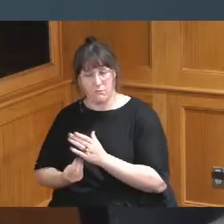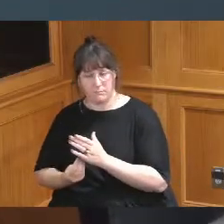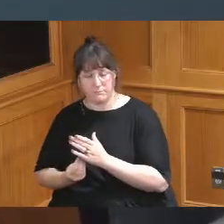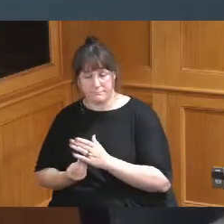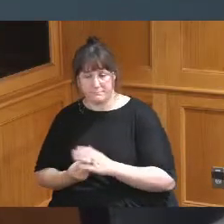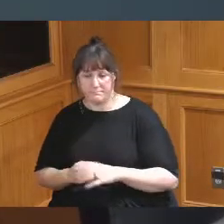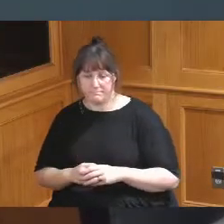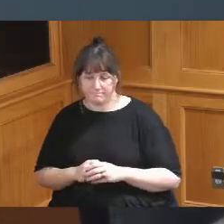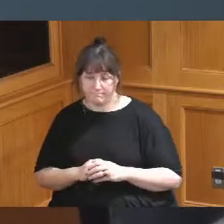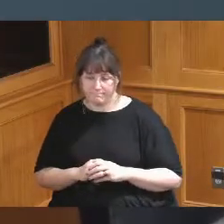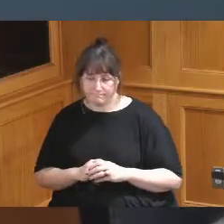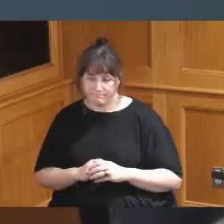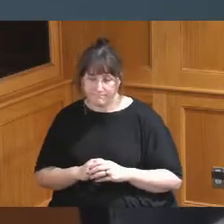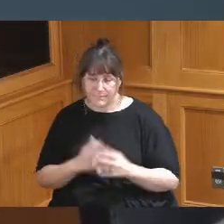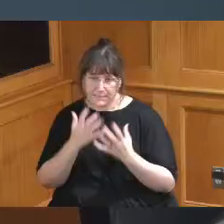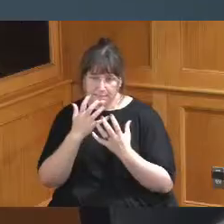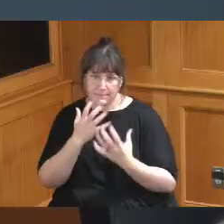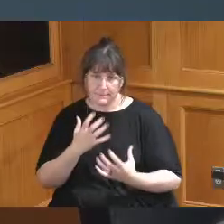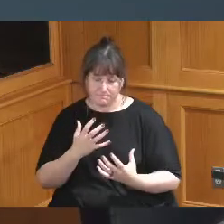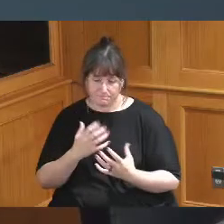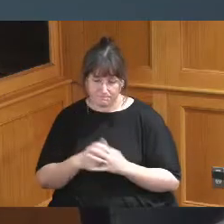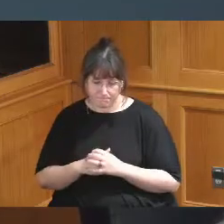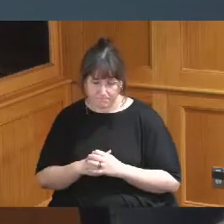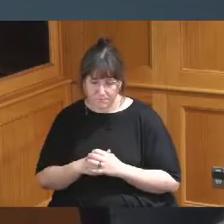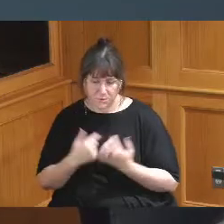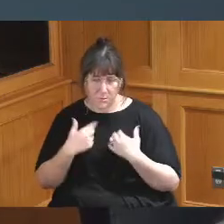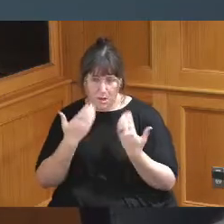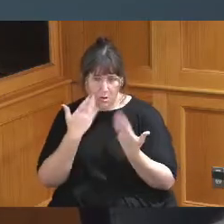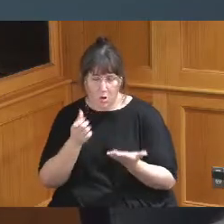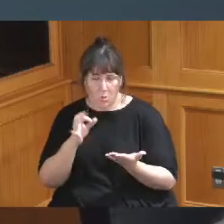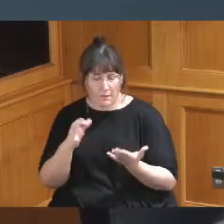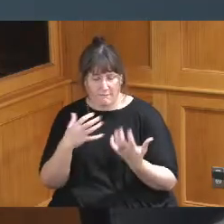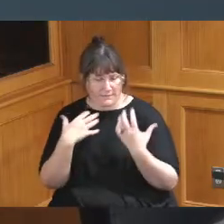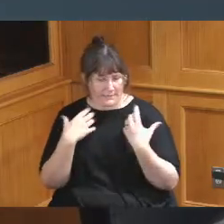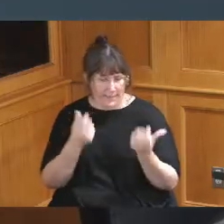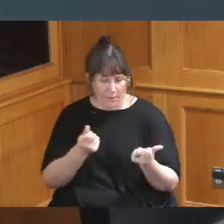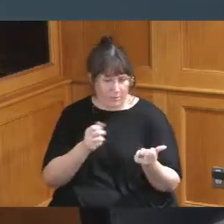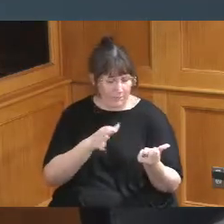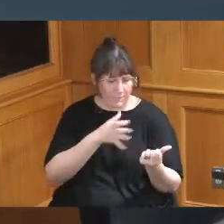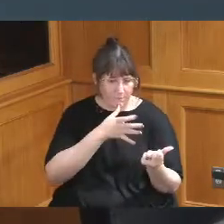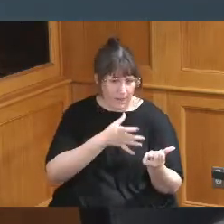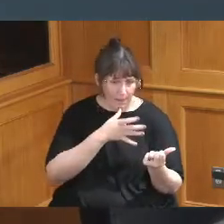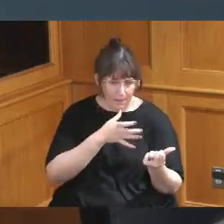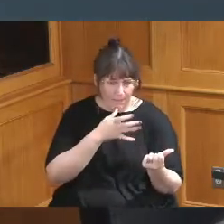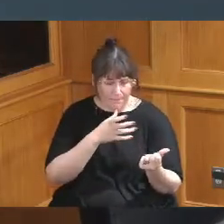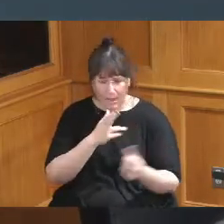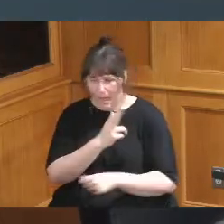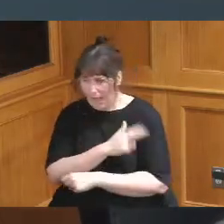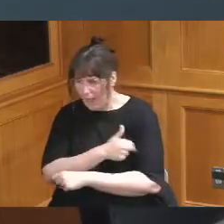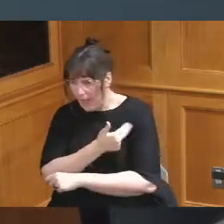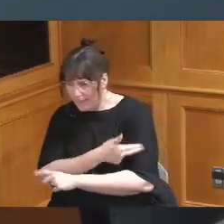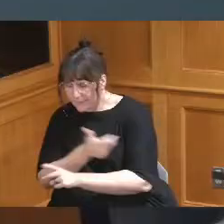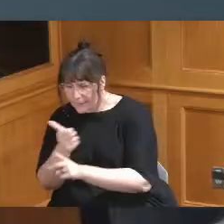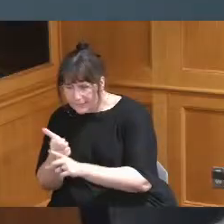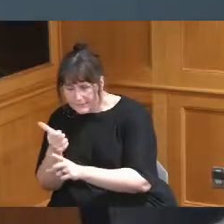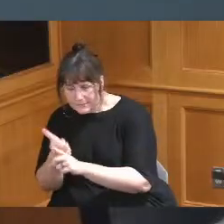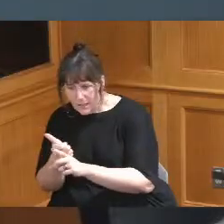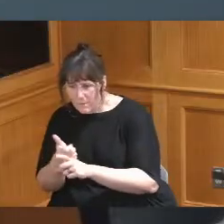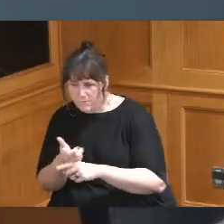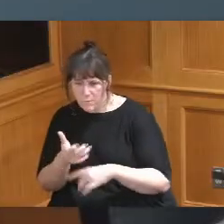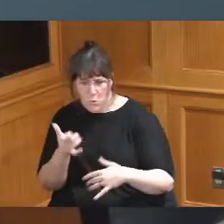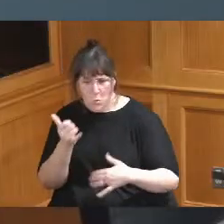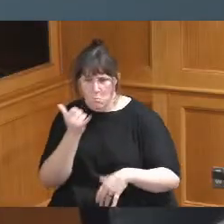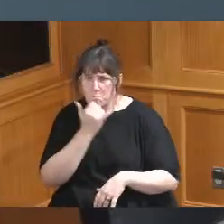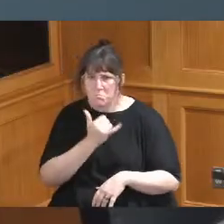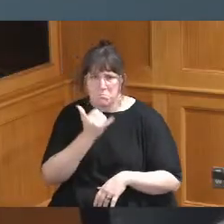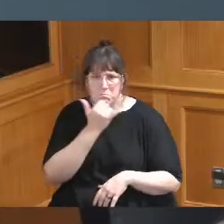is unheard of at this day and time. So I don't know if it's the health of the mother, I don't know if it's the hospital itself or what's going on,